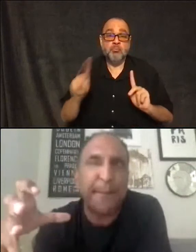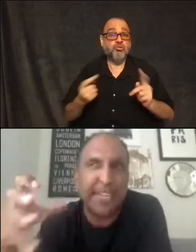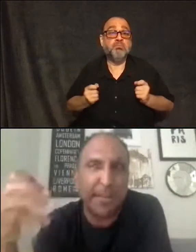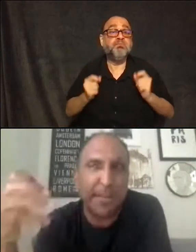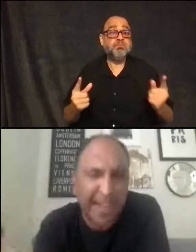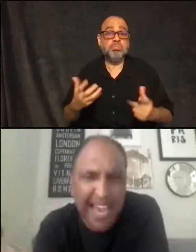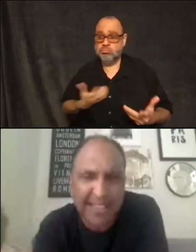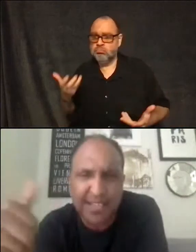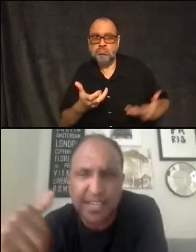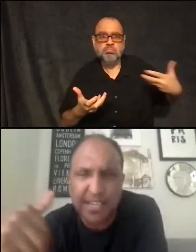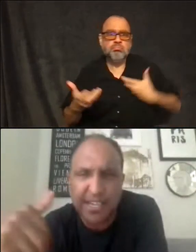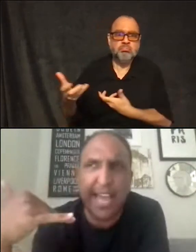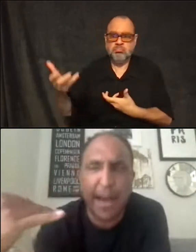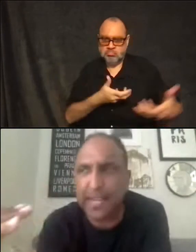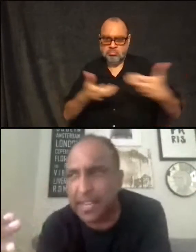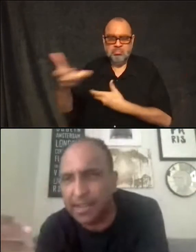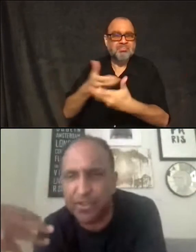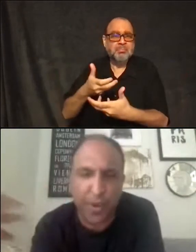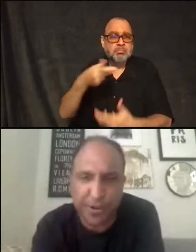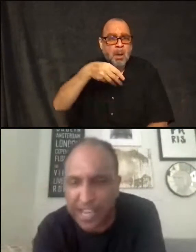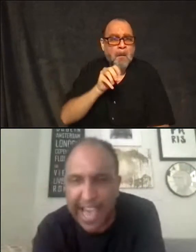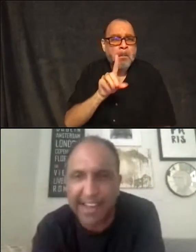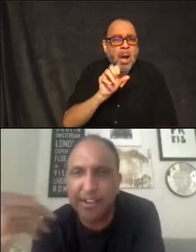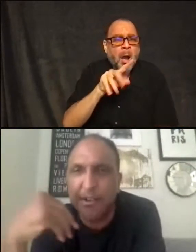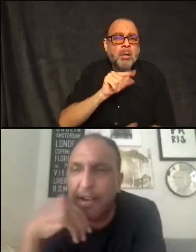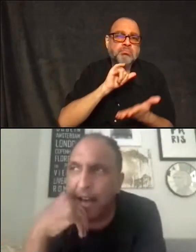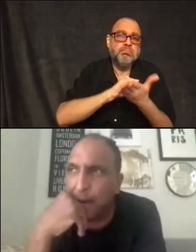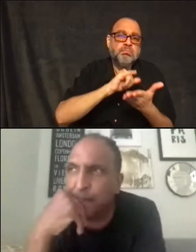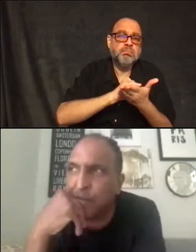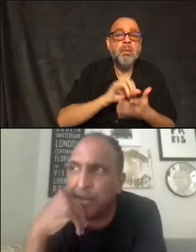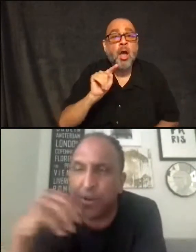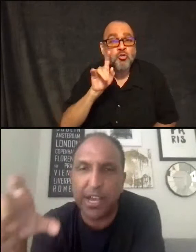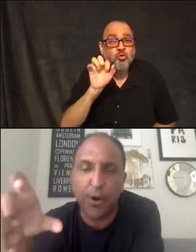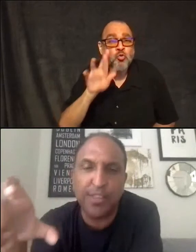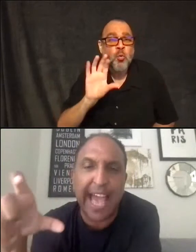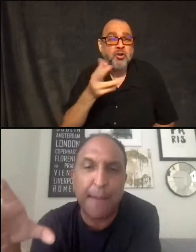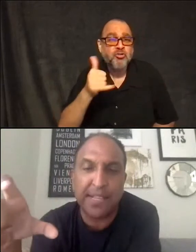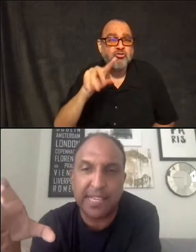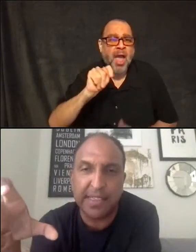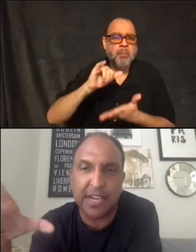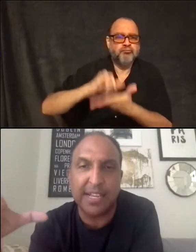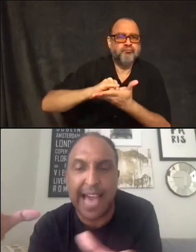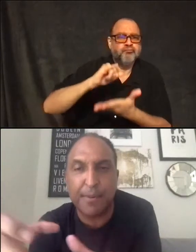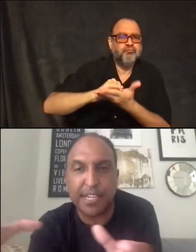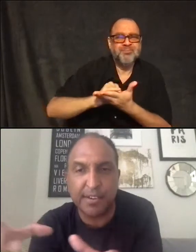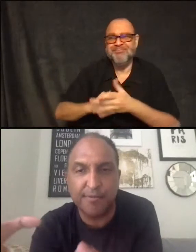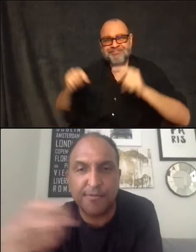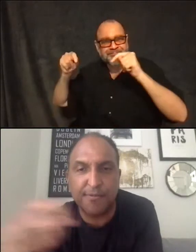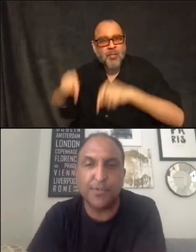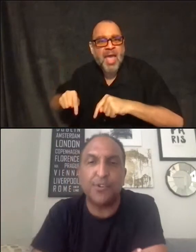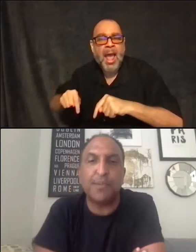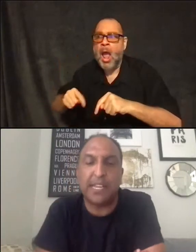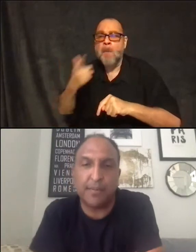It wouldn't happen in a podcast. It wouldn't happen in a Twitter chat. It really only happens in the